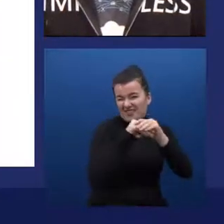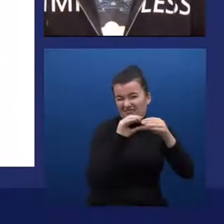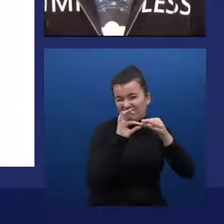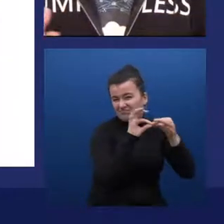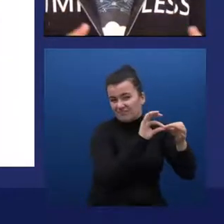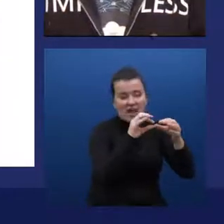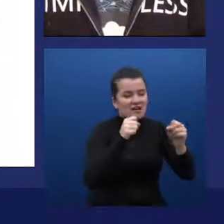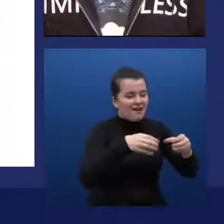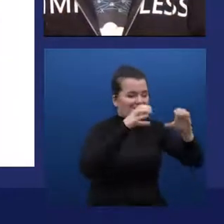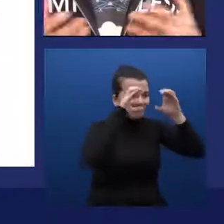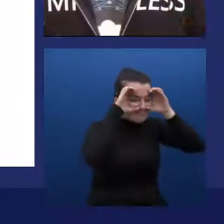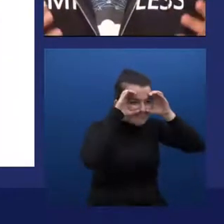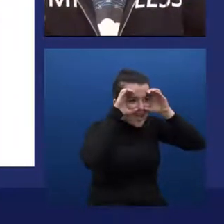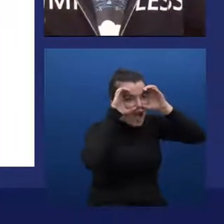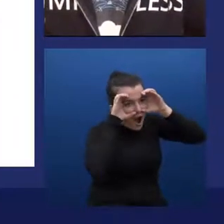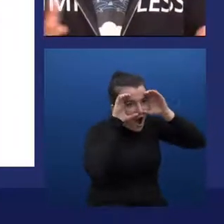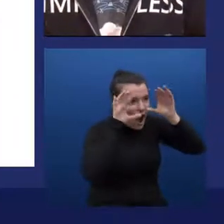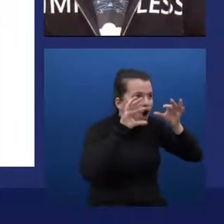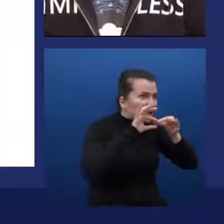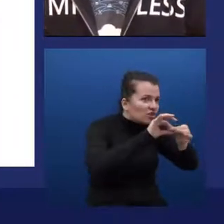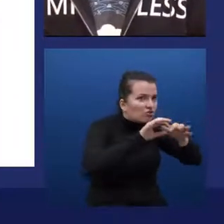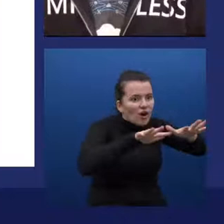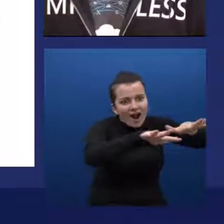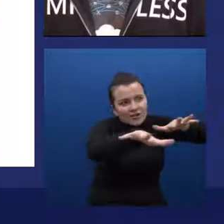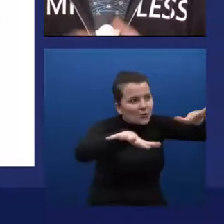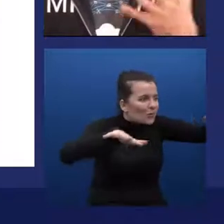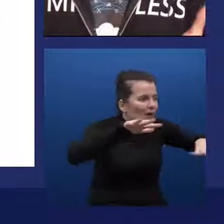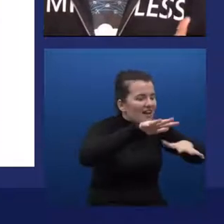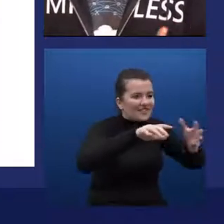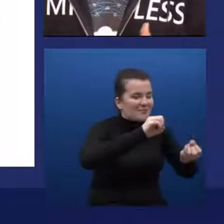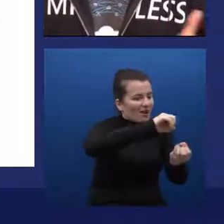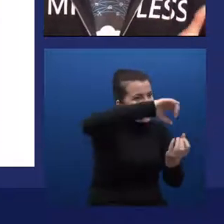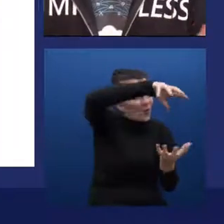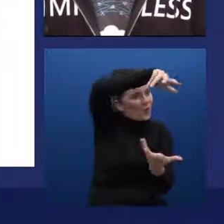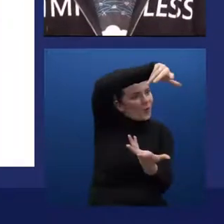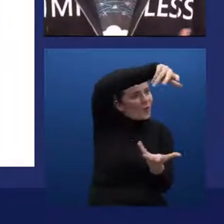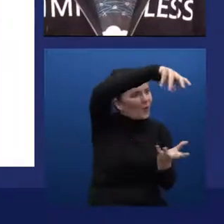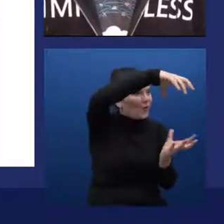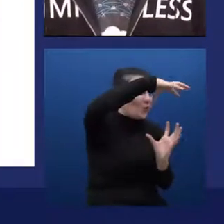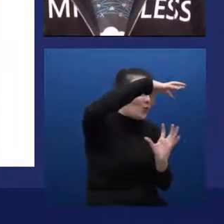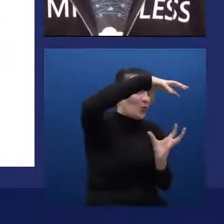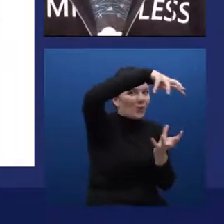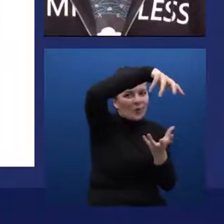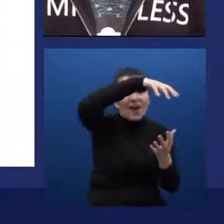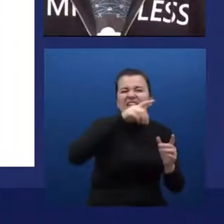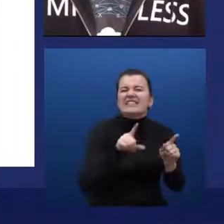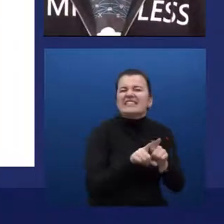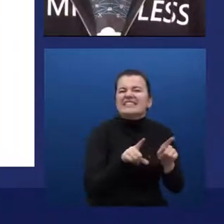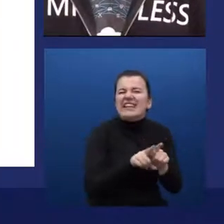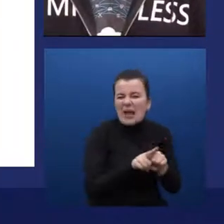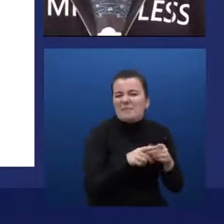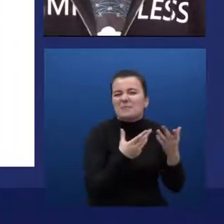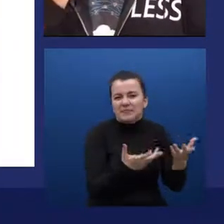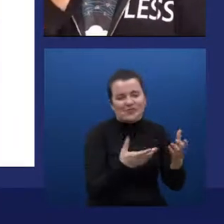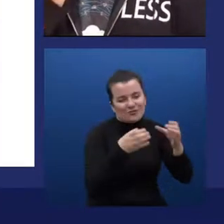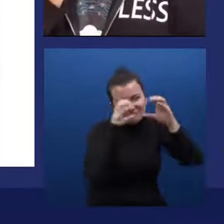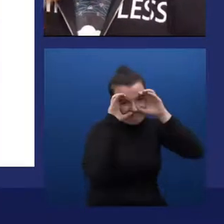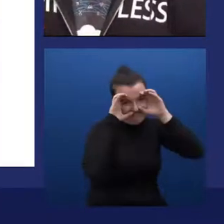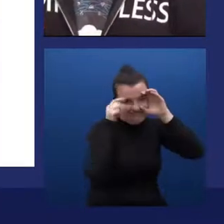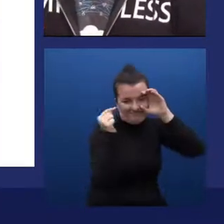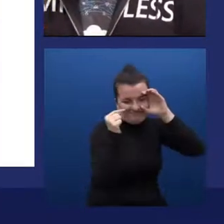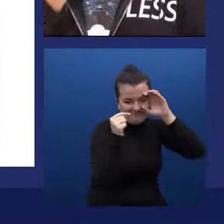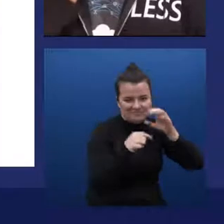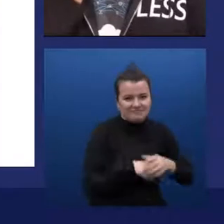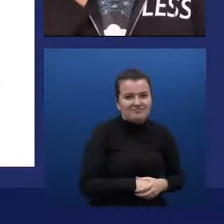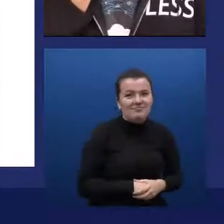interact with 3D models as if they were actually in front of you. In this here, this is, again, the Gen 1 solution that we have available. And